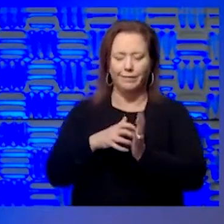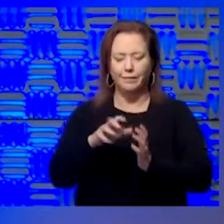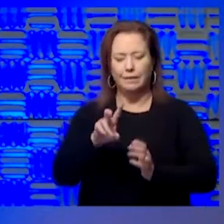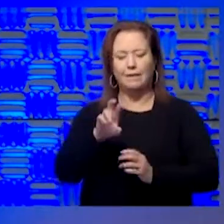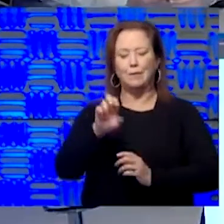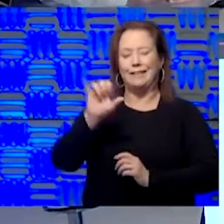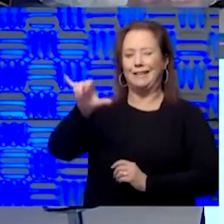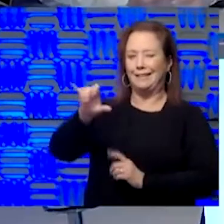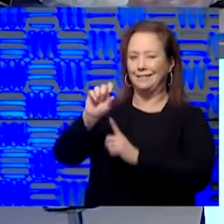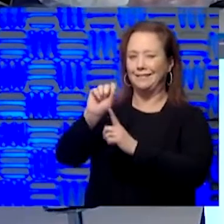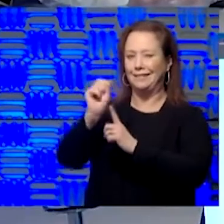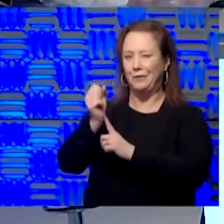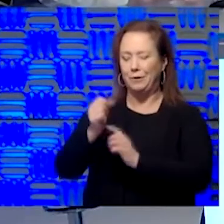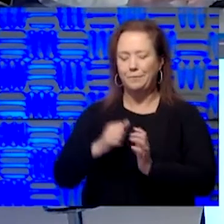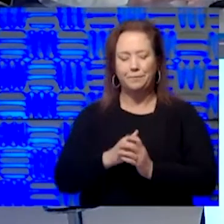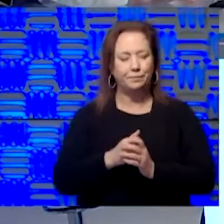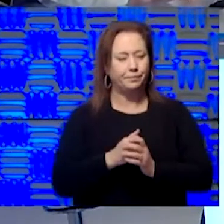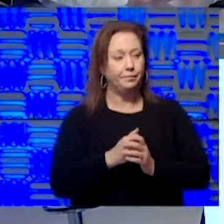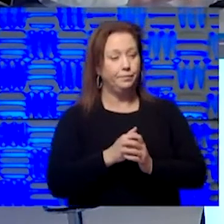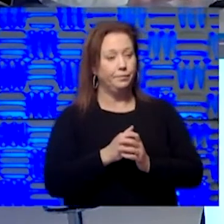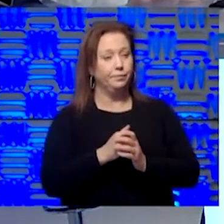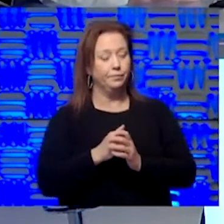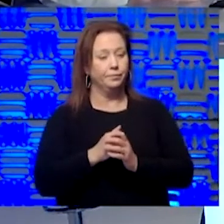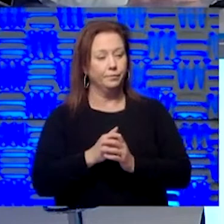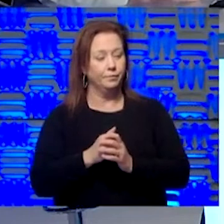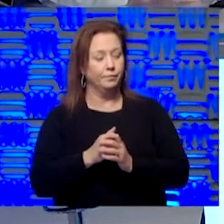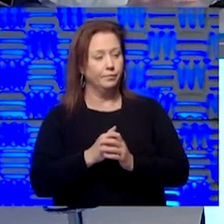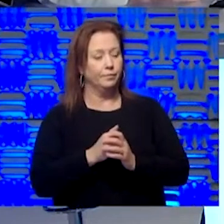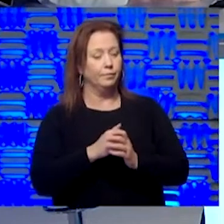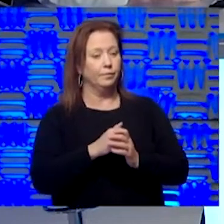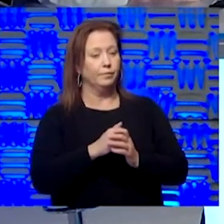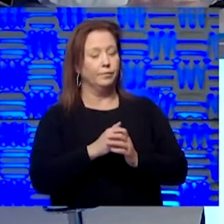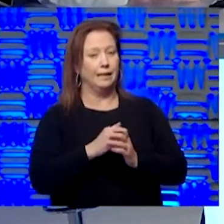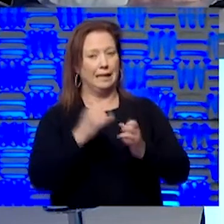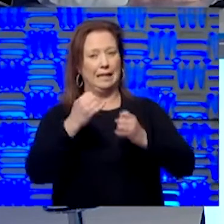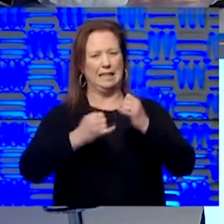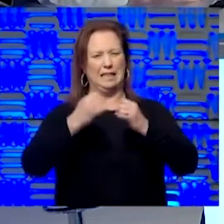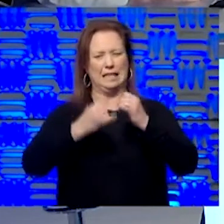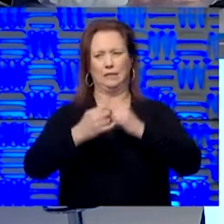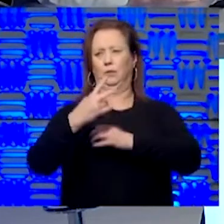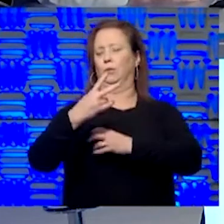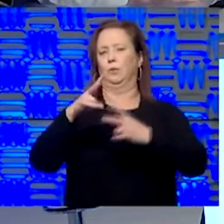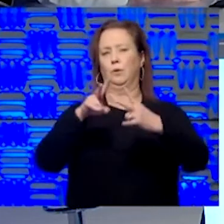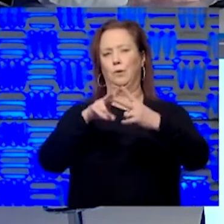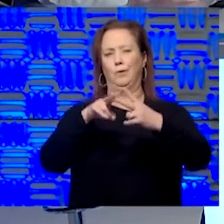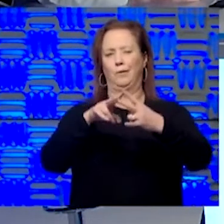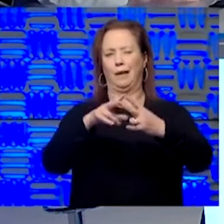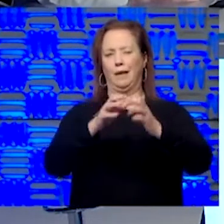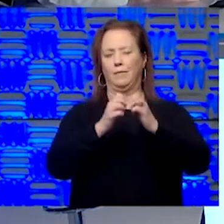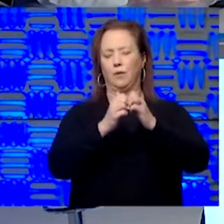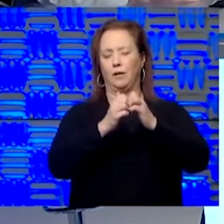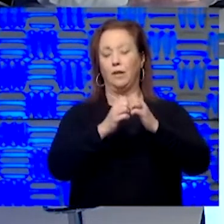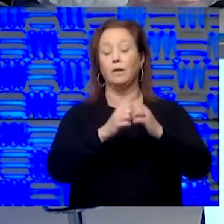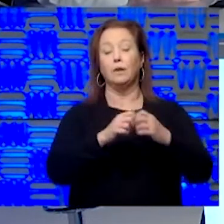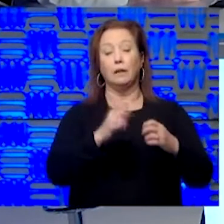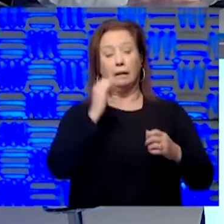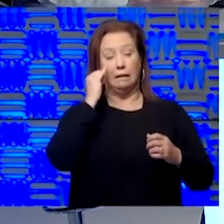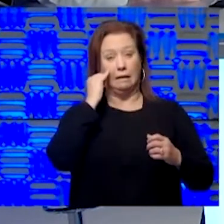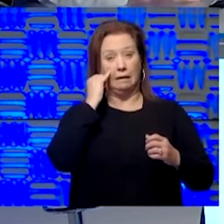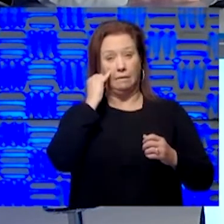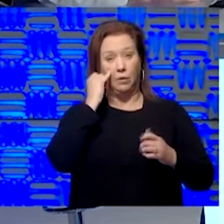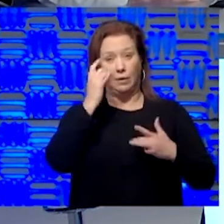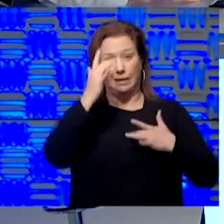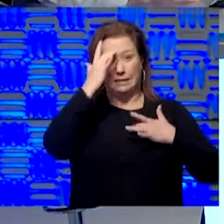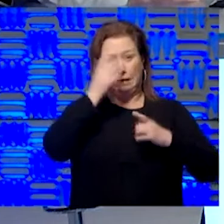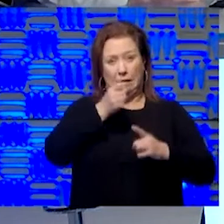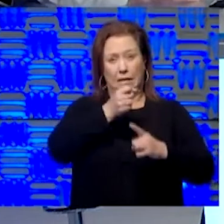goes. Okay. Other questions? Okay, just the last two, these kind of go together. If you do catch